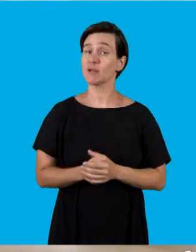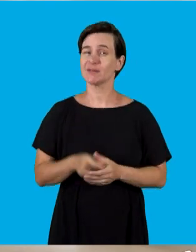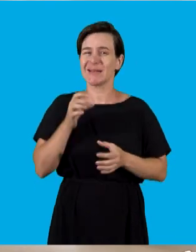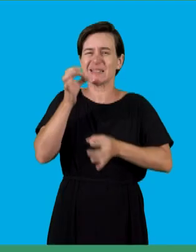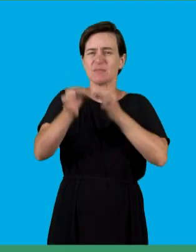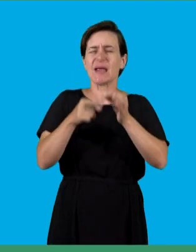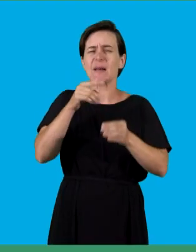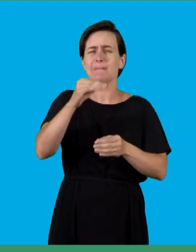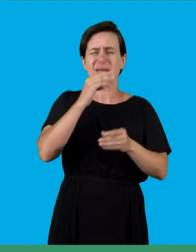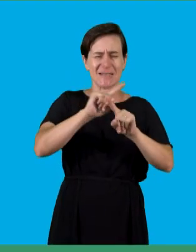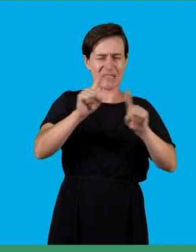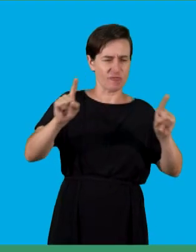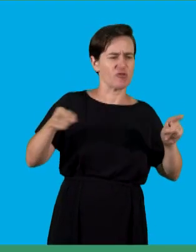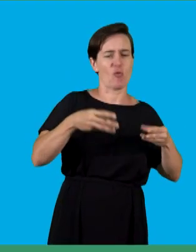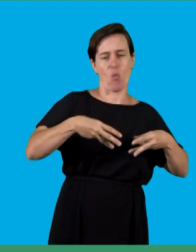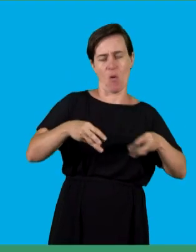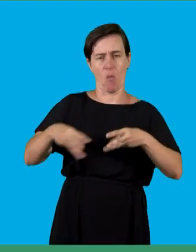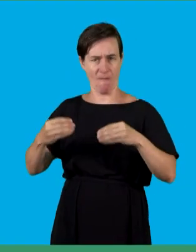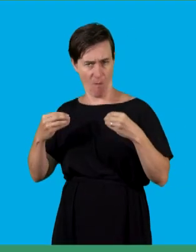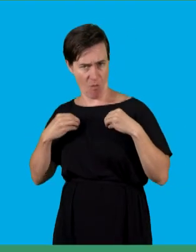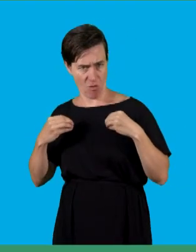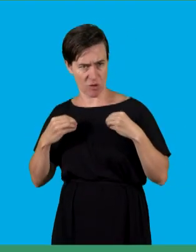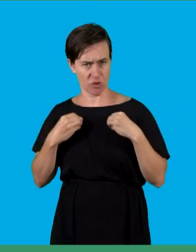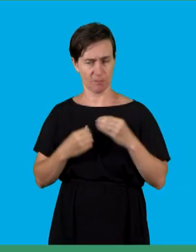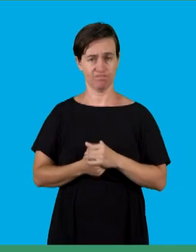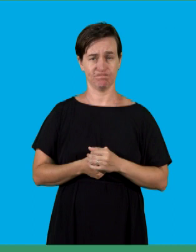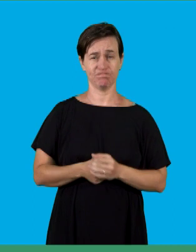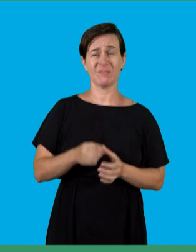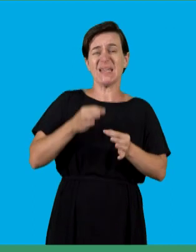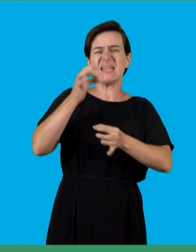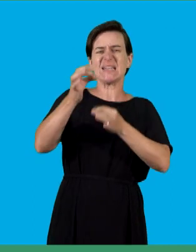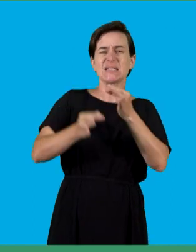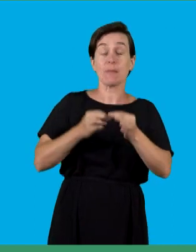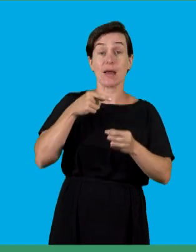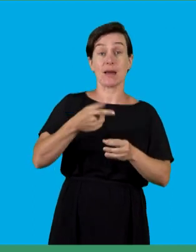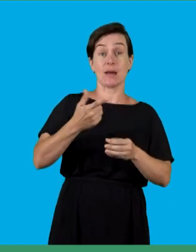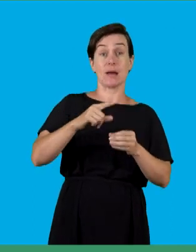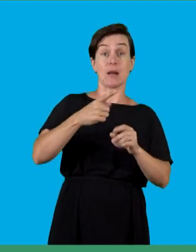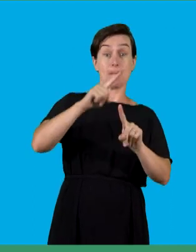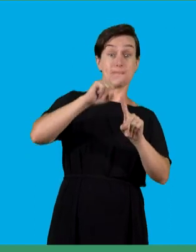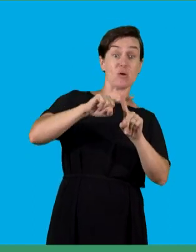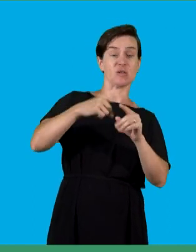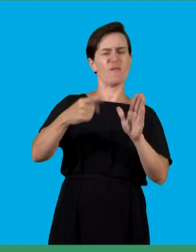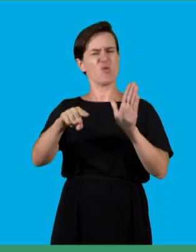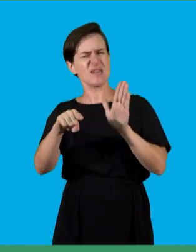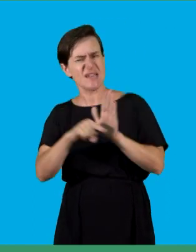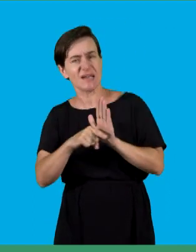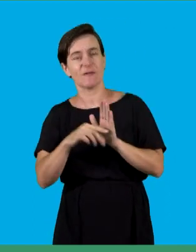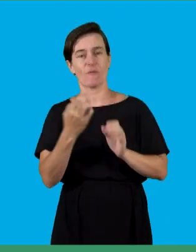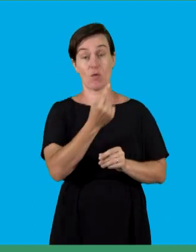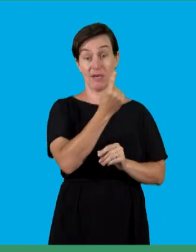able to define the meaning of different forms of ownership, explain the characteristics or advantages